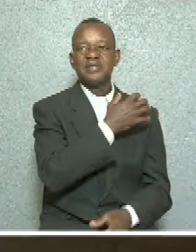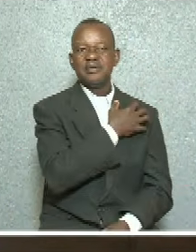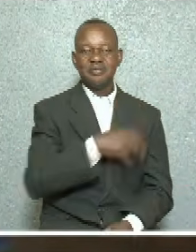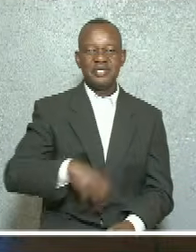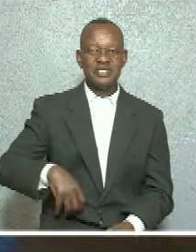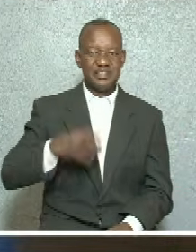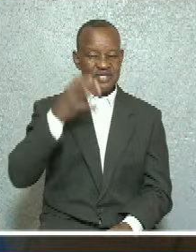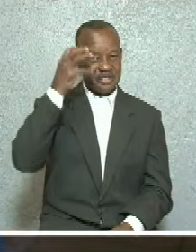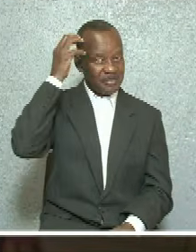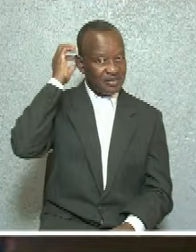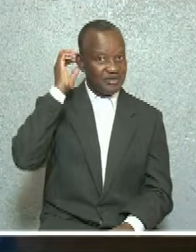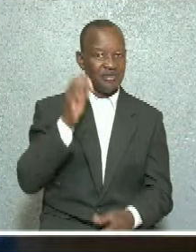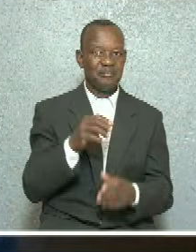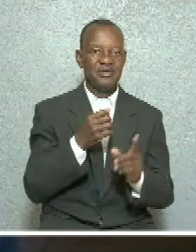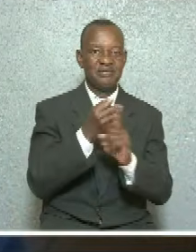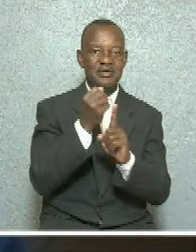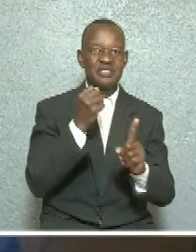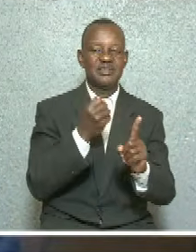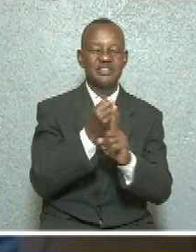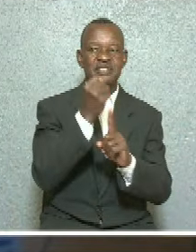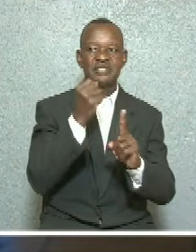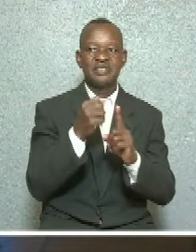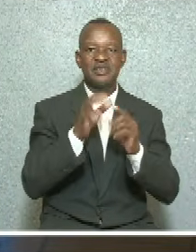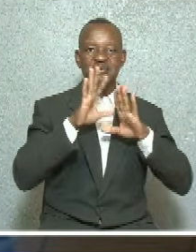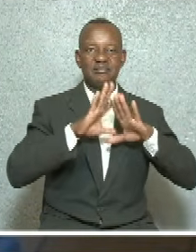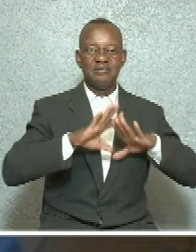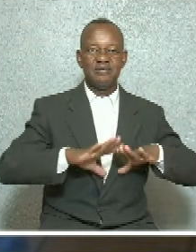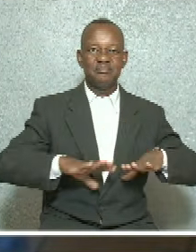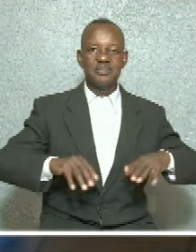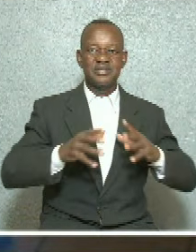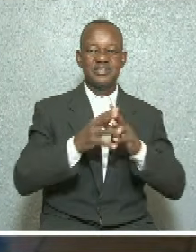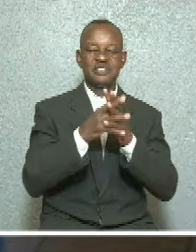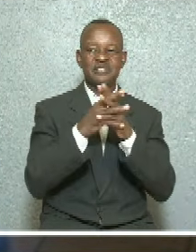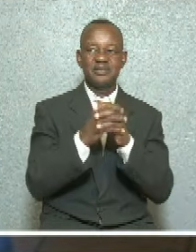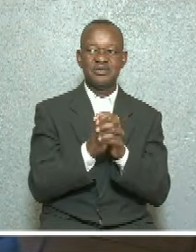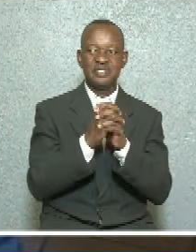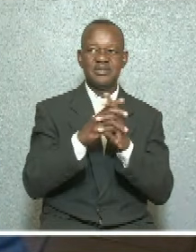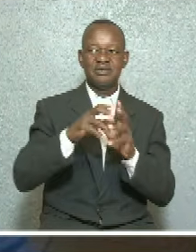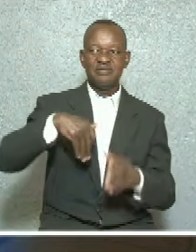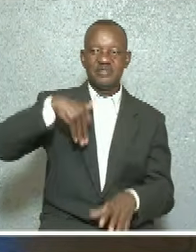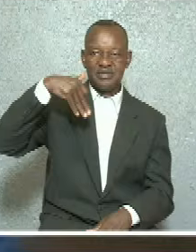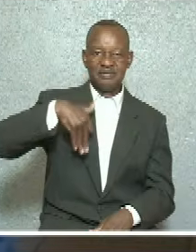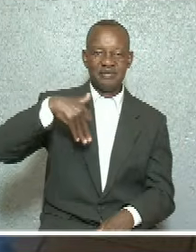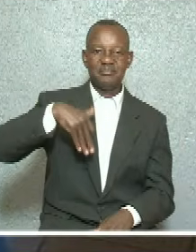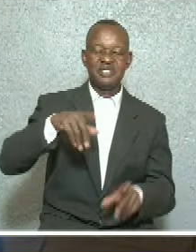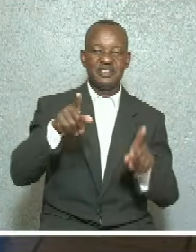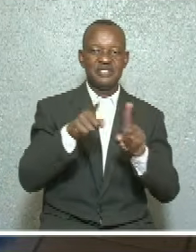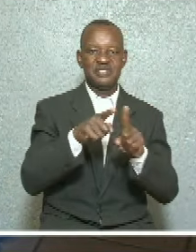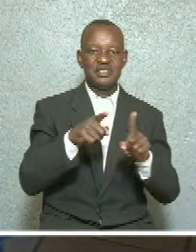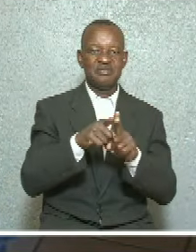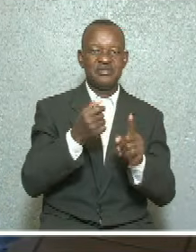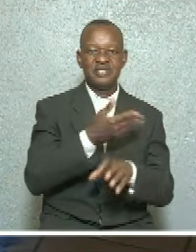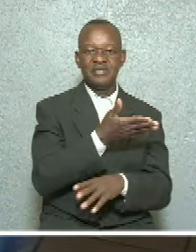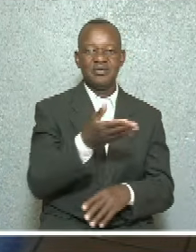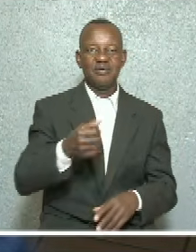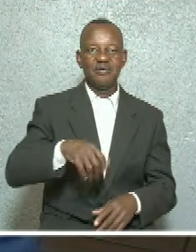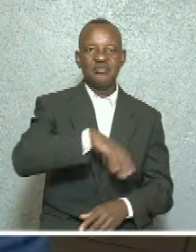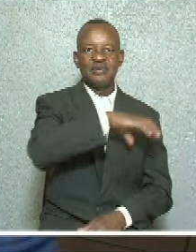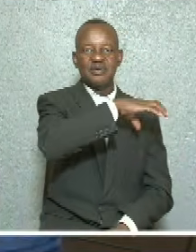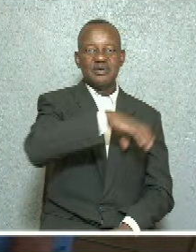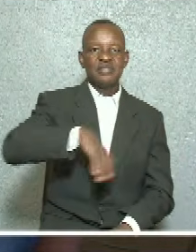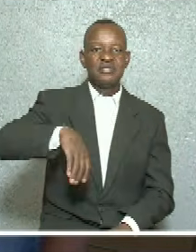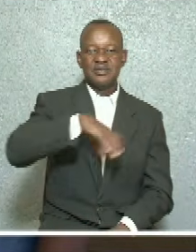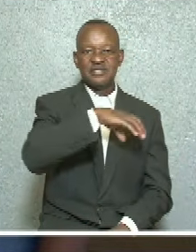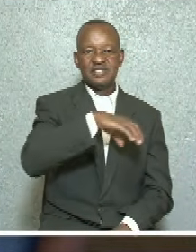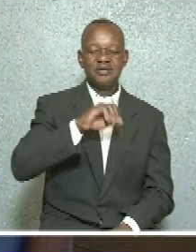also wanted all the countries to work together, for an example, the SADC. Thank you. Thank you so much.